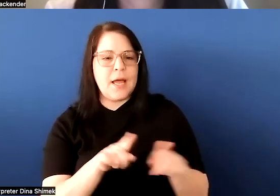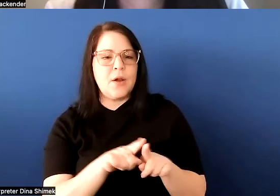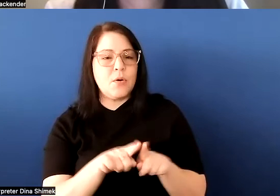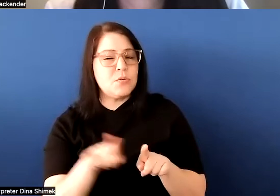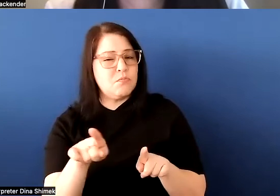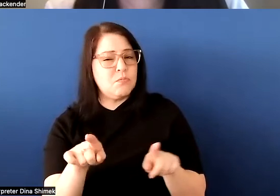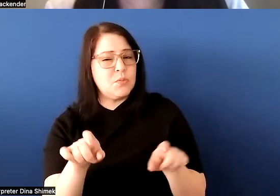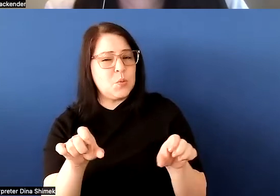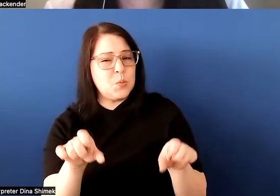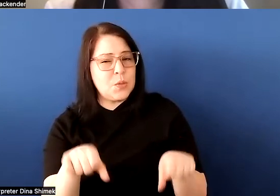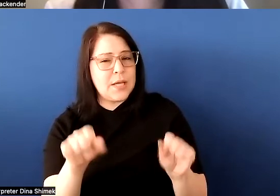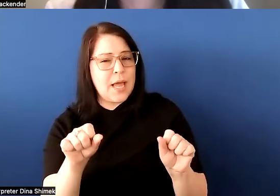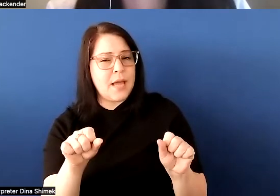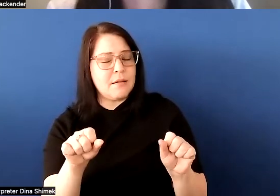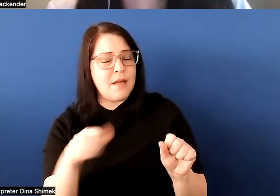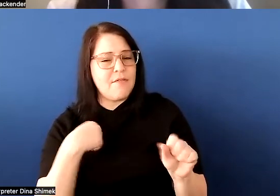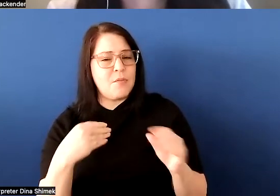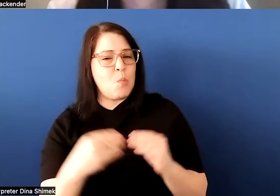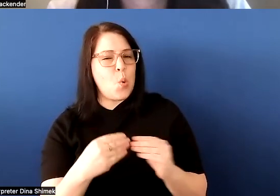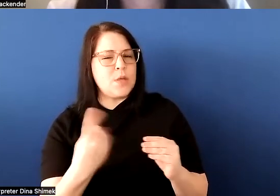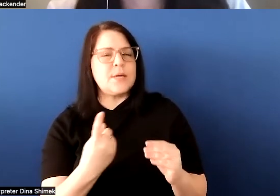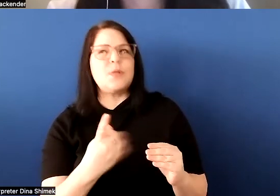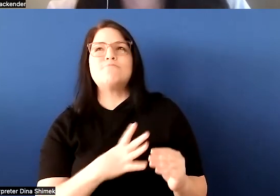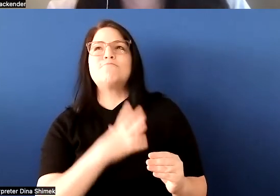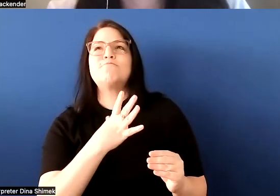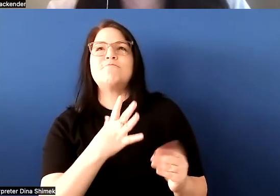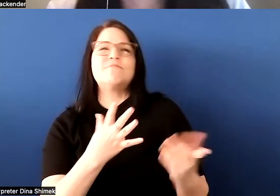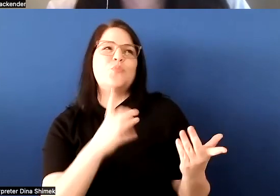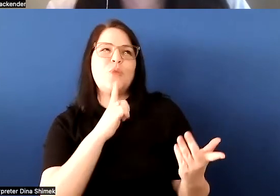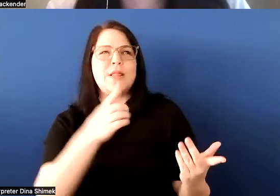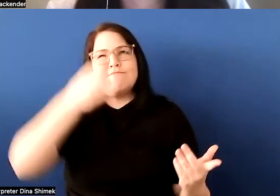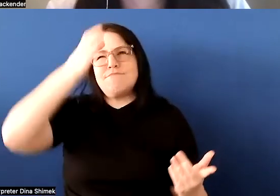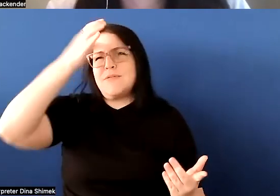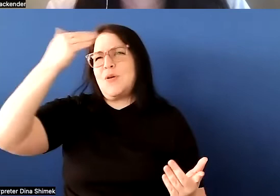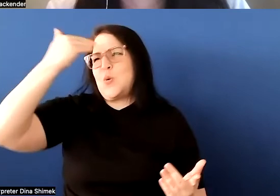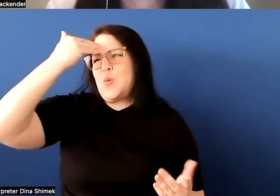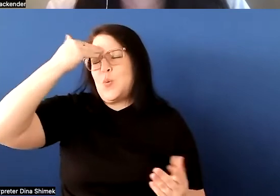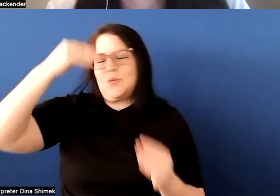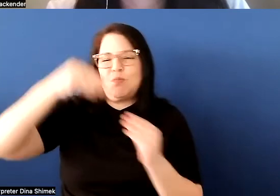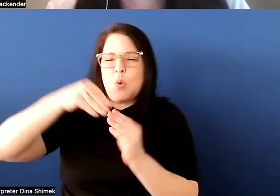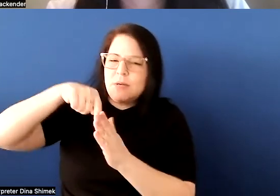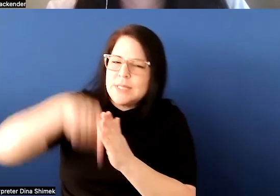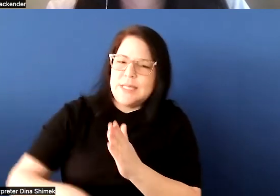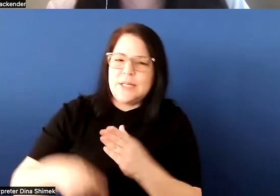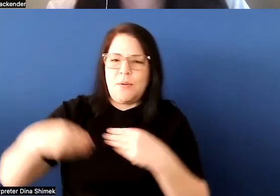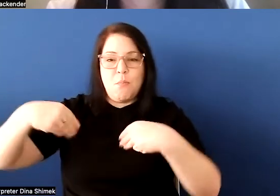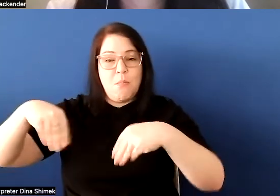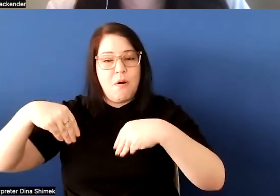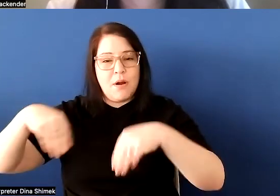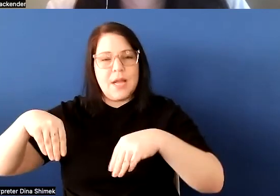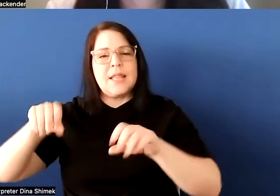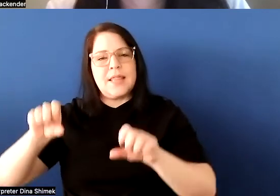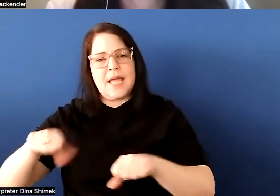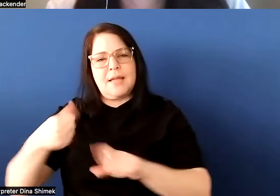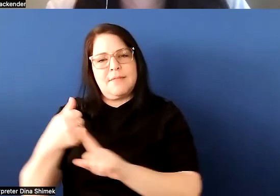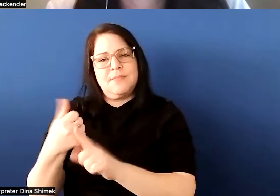ability for a more savvy investor, someone who maybe has a little more familiarity with the markets, to build their